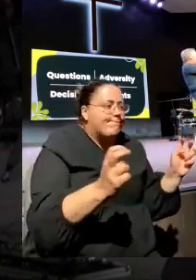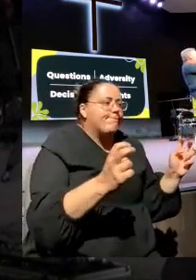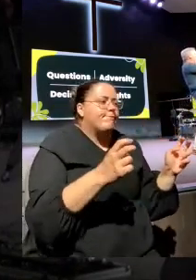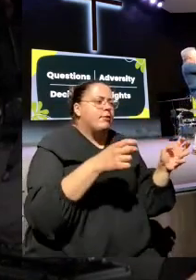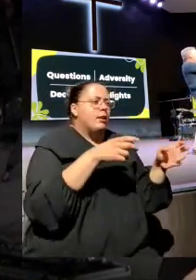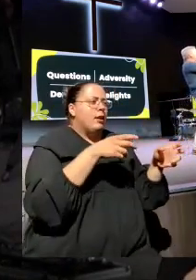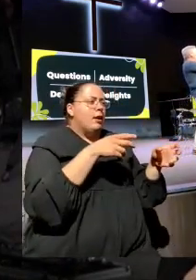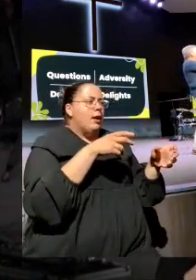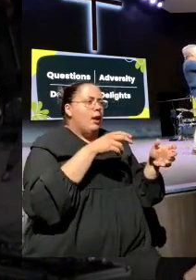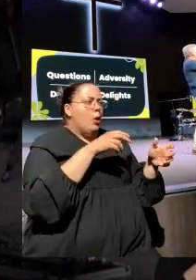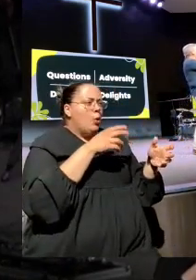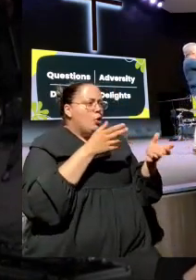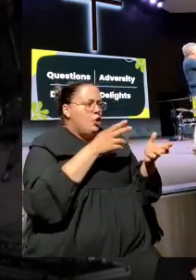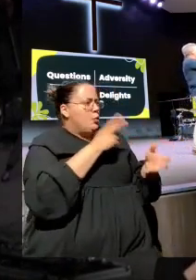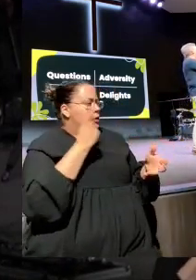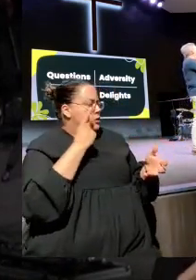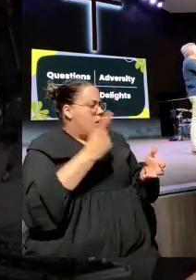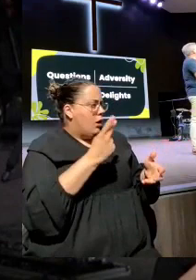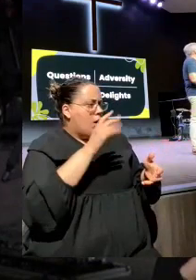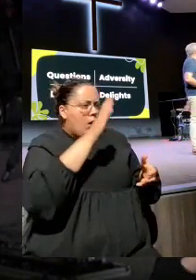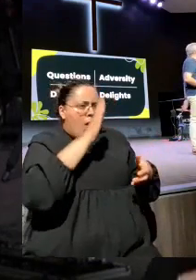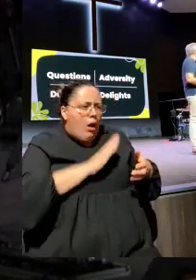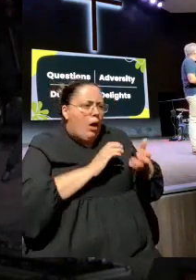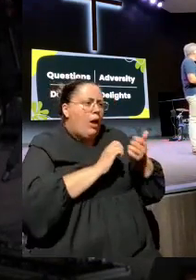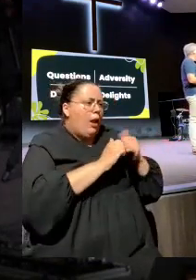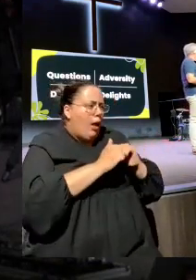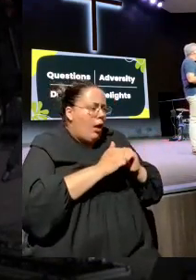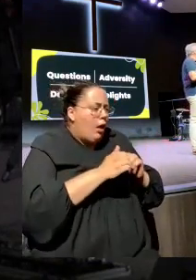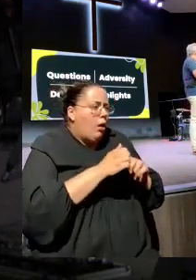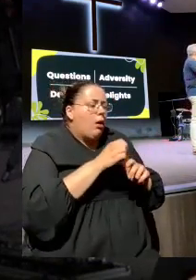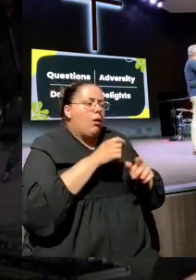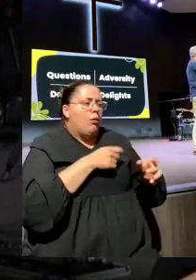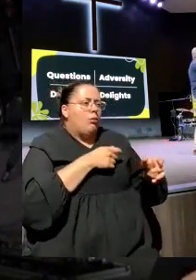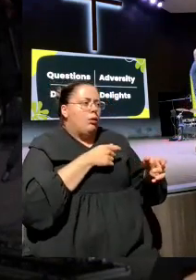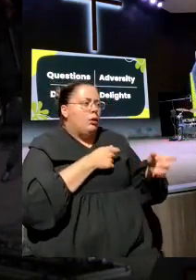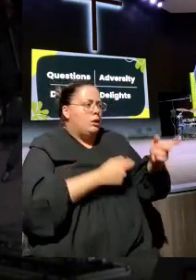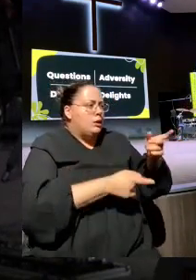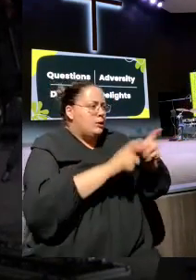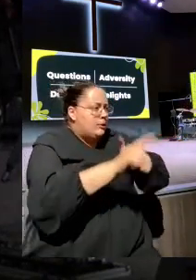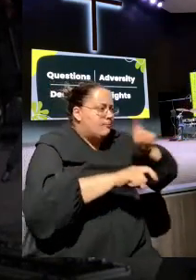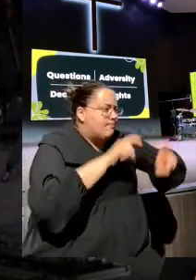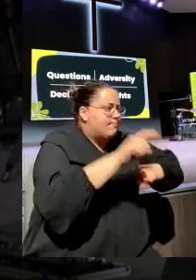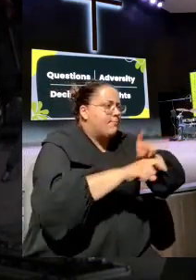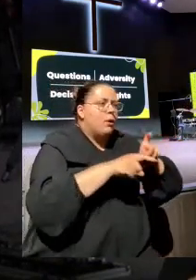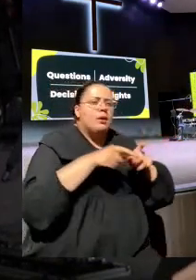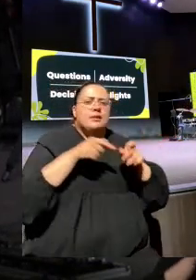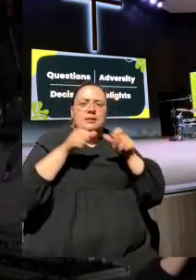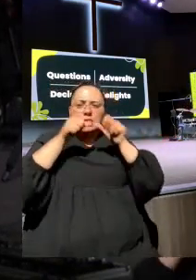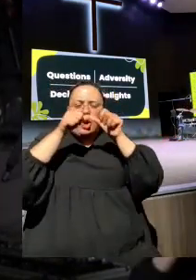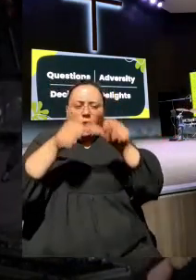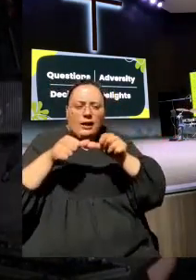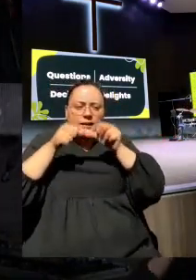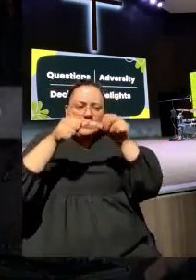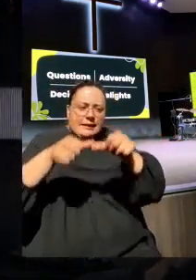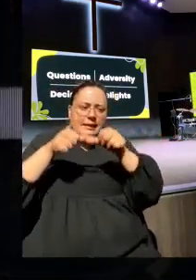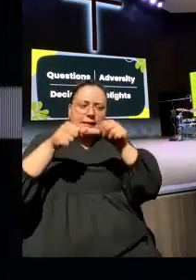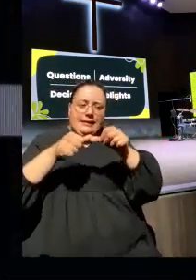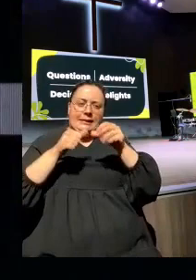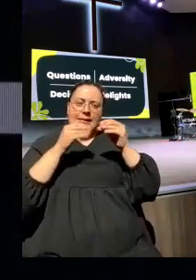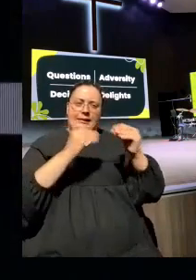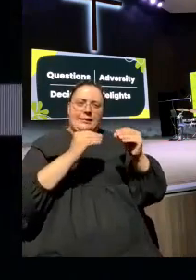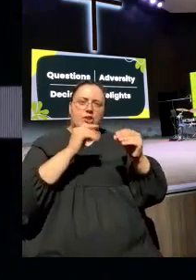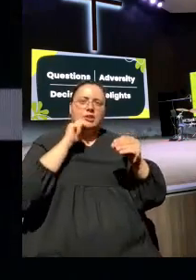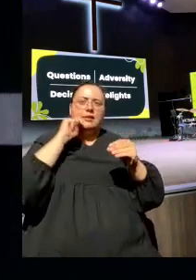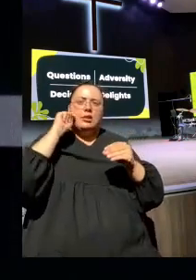ways I was delighted to see how God was working in their lives. It's this constant processing out loud Where are you